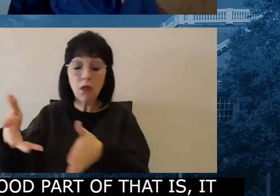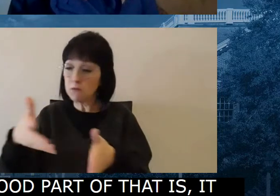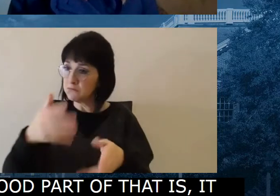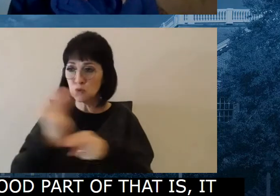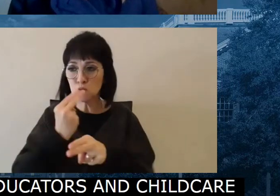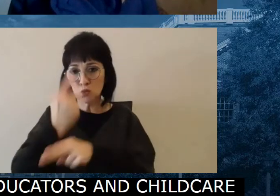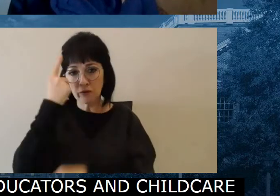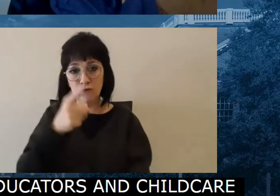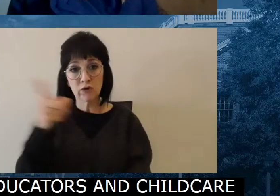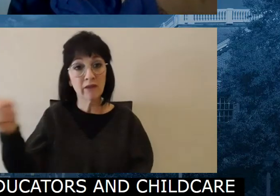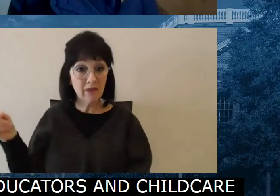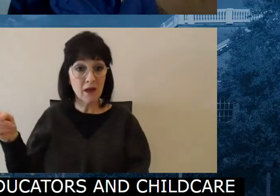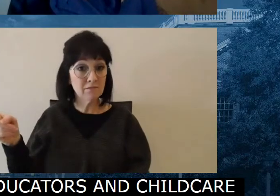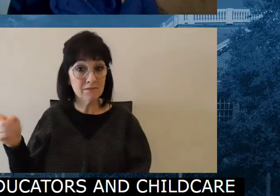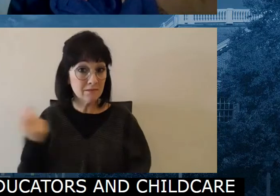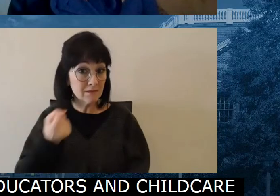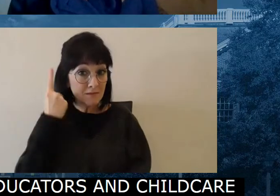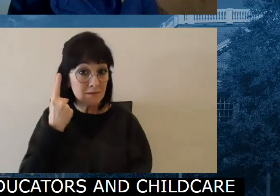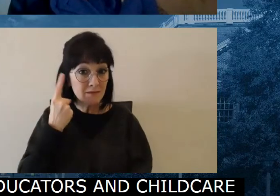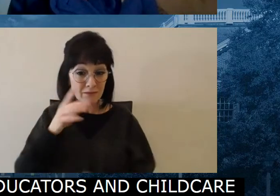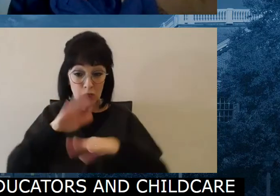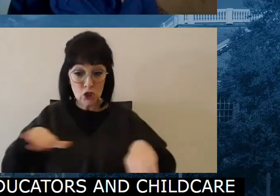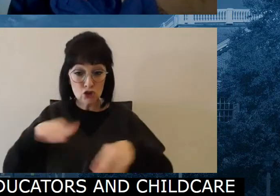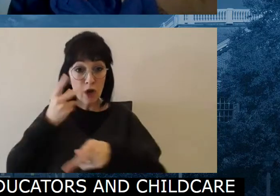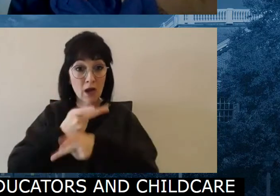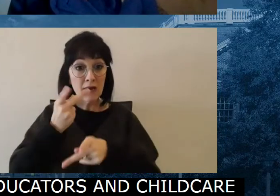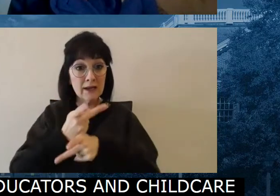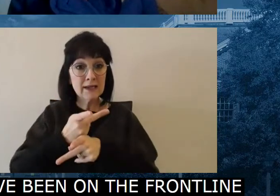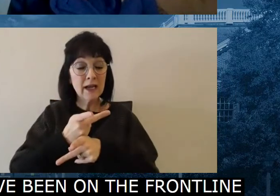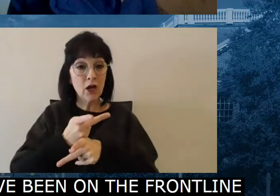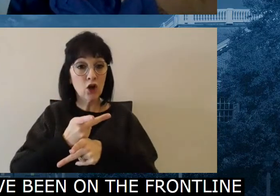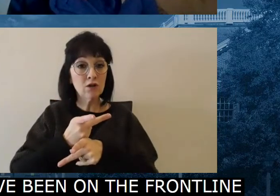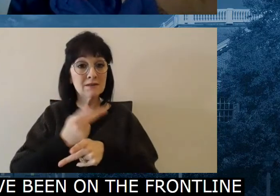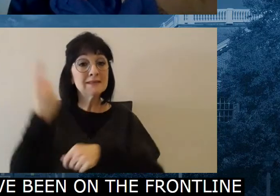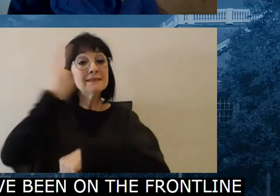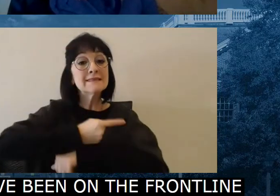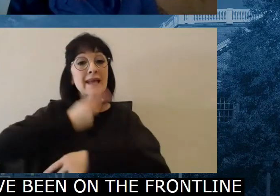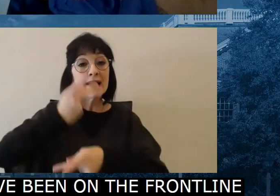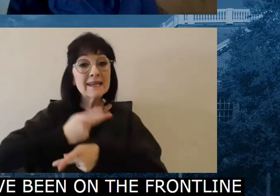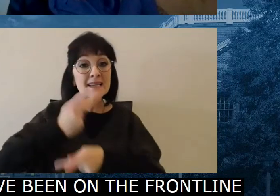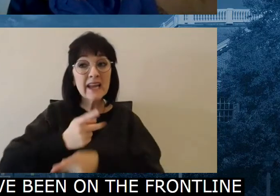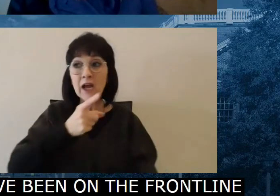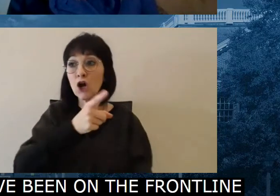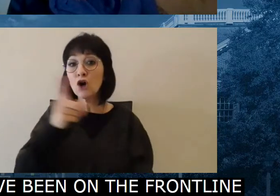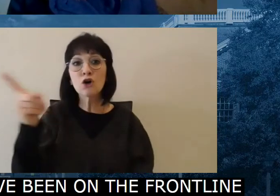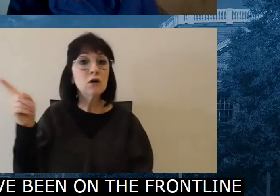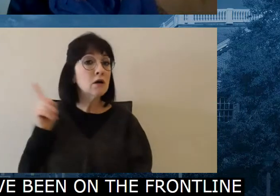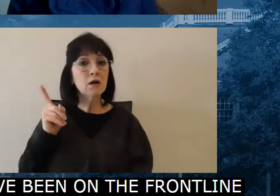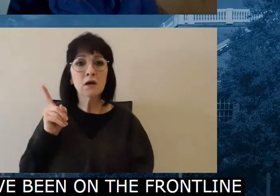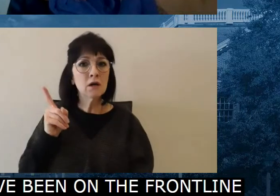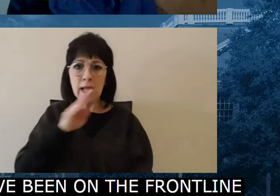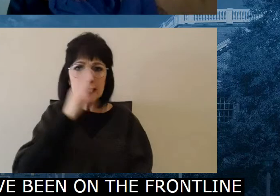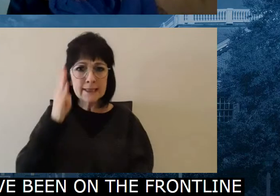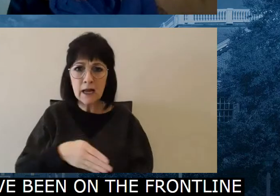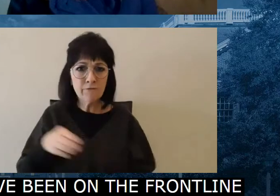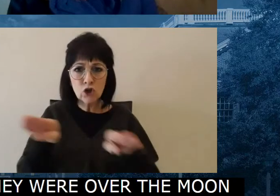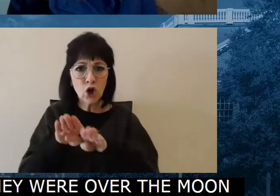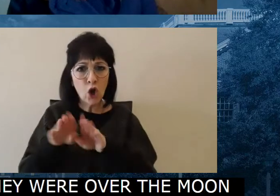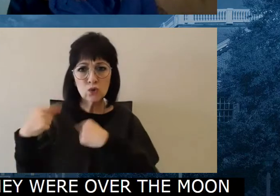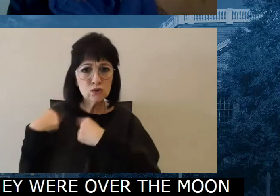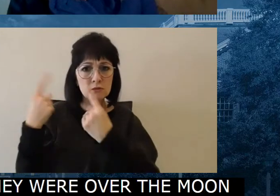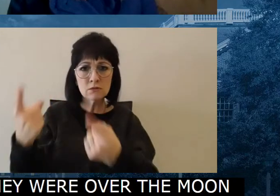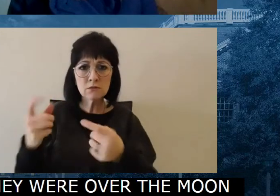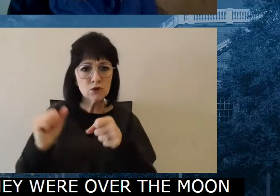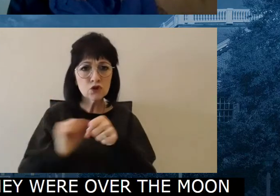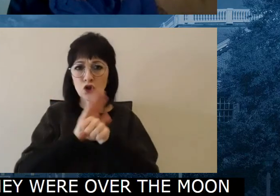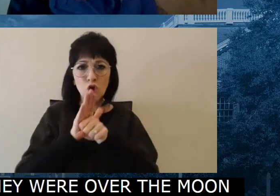closed since day one. And they were over the moon happy about it. Taking away that anxiety from them